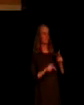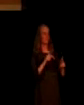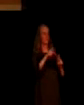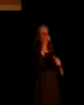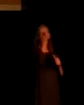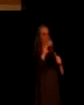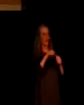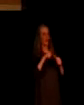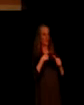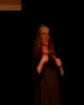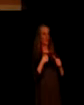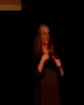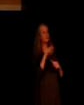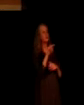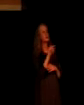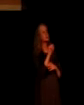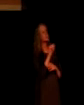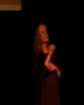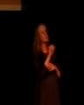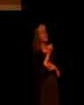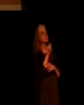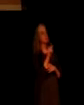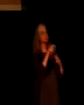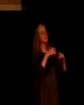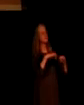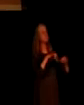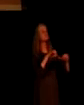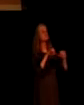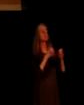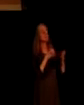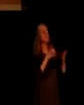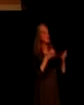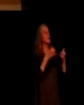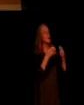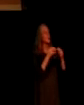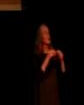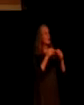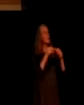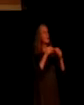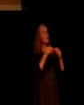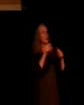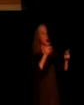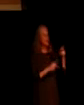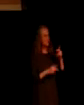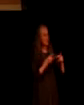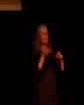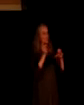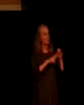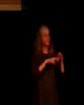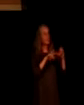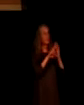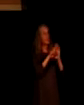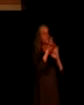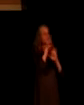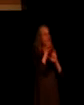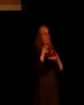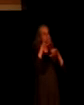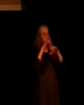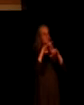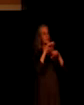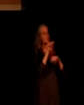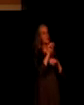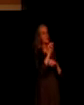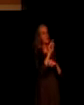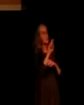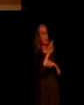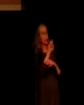that NASA still ultimately is more after human space flight and going to Mars and things